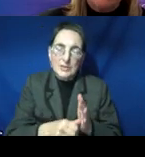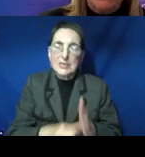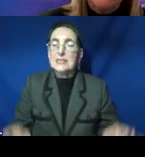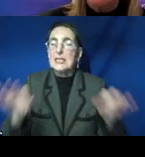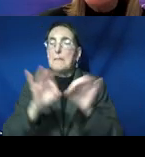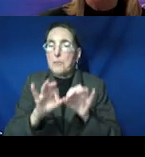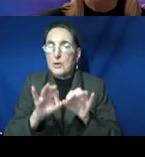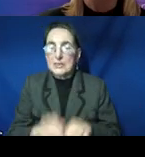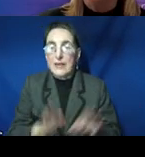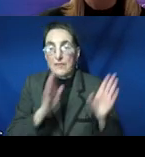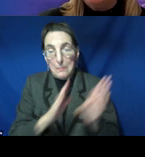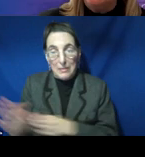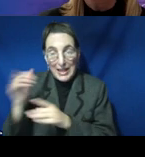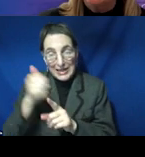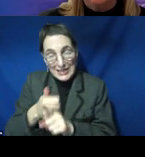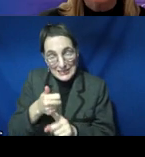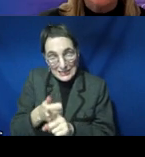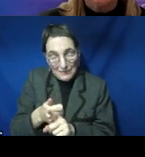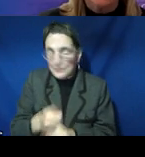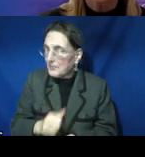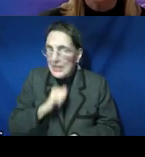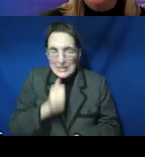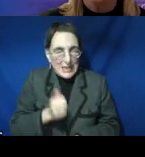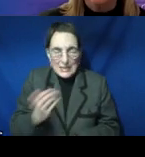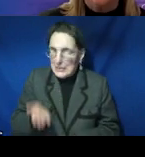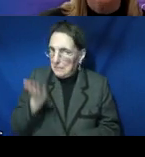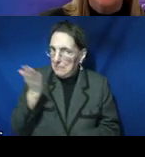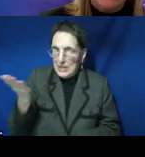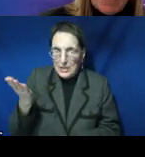that the plan itself is not submitted to